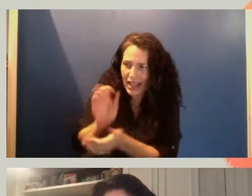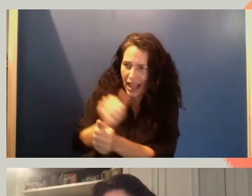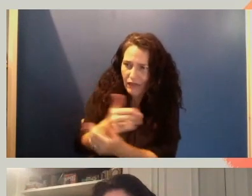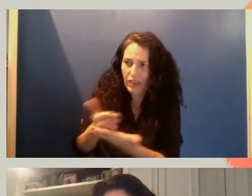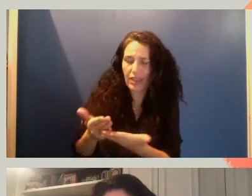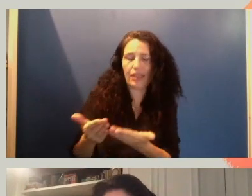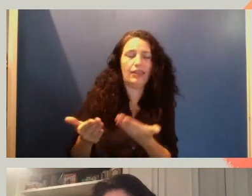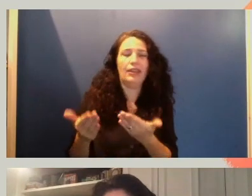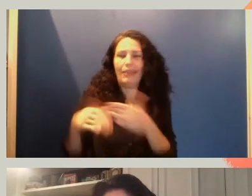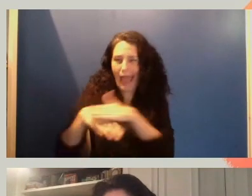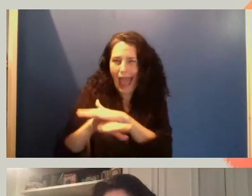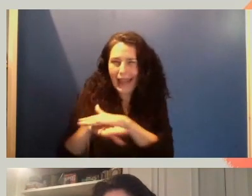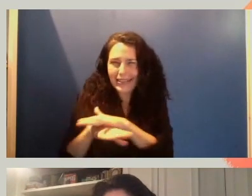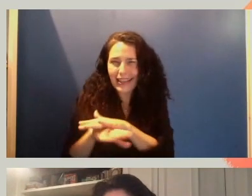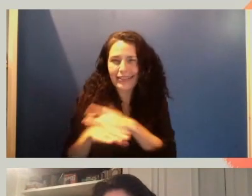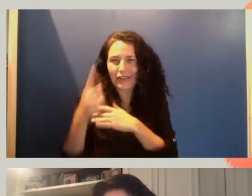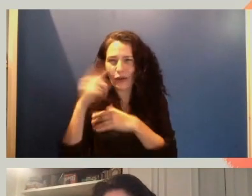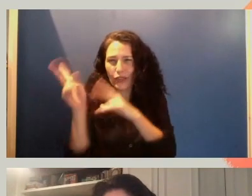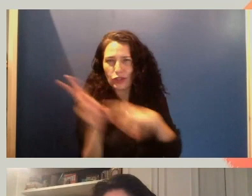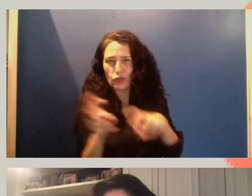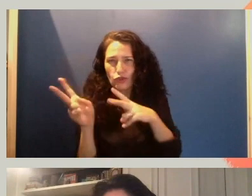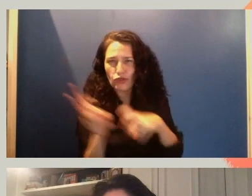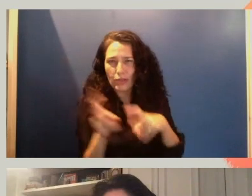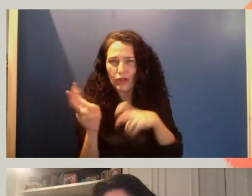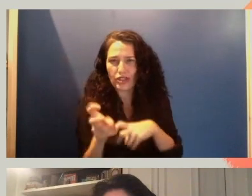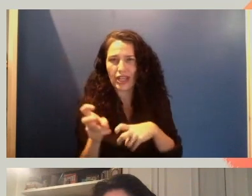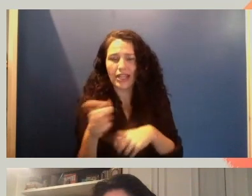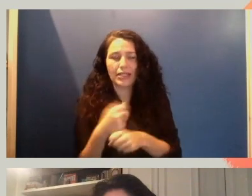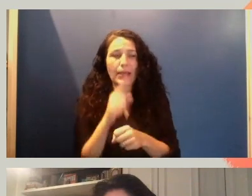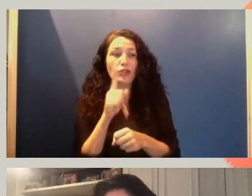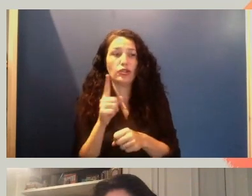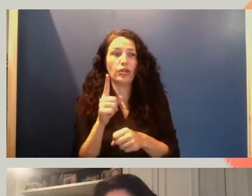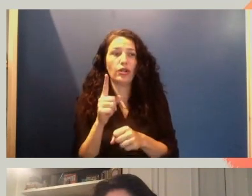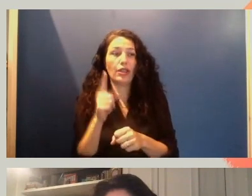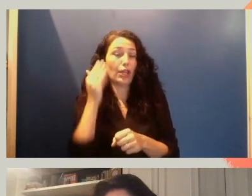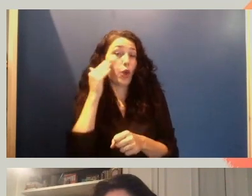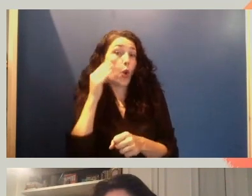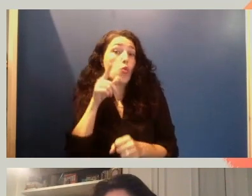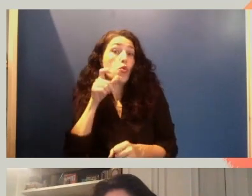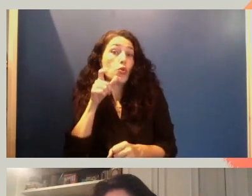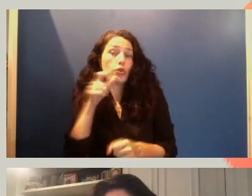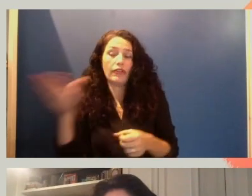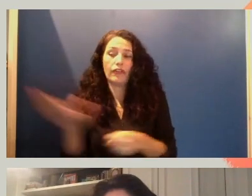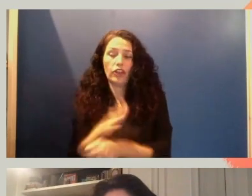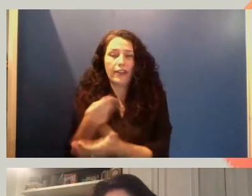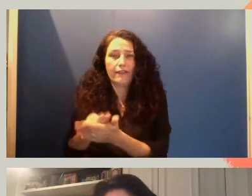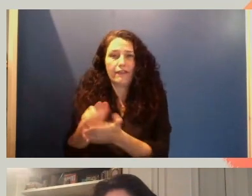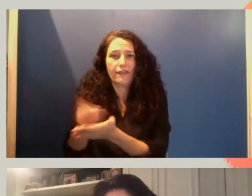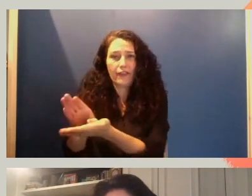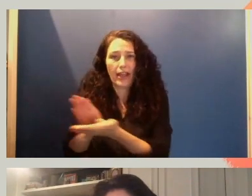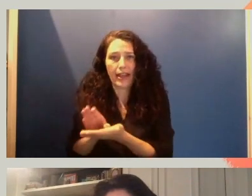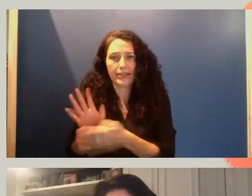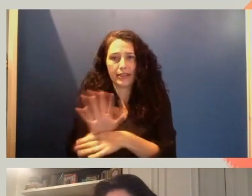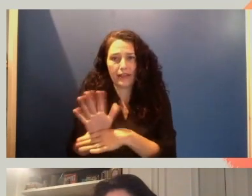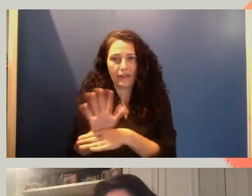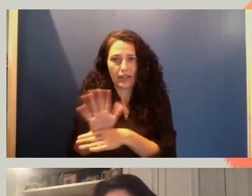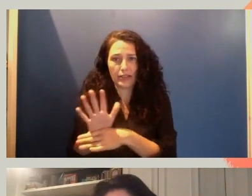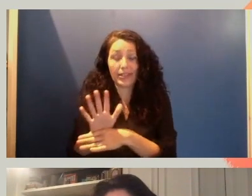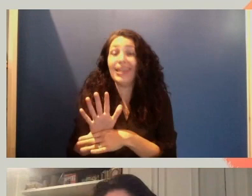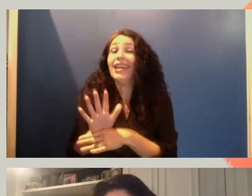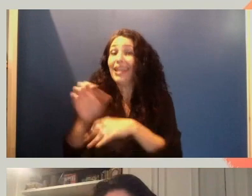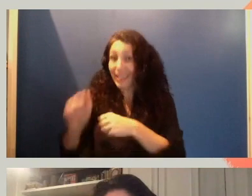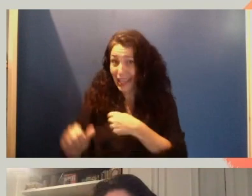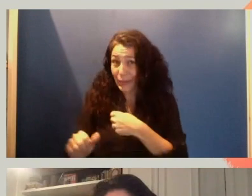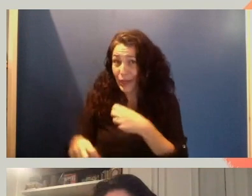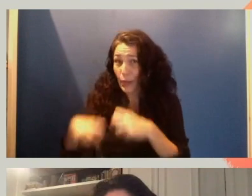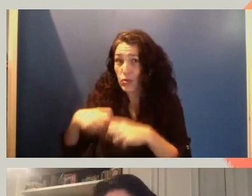access to the streamers to fully finance their films. And I think what Chi-hui said earlier about, it's really dangerous when you cite the